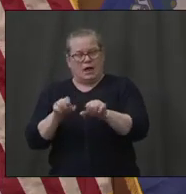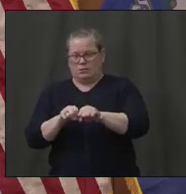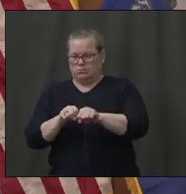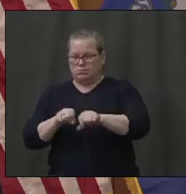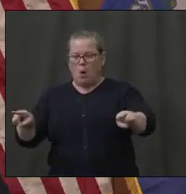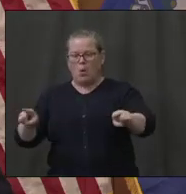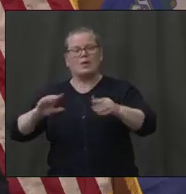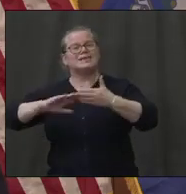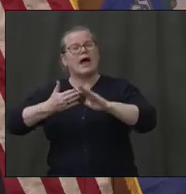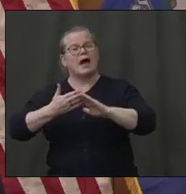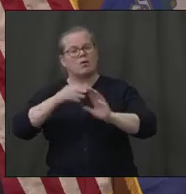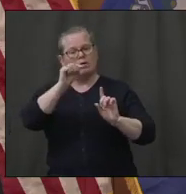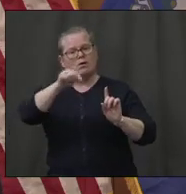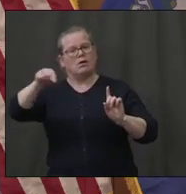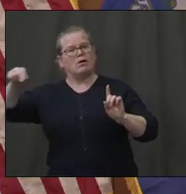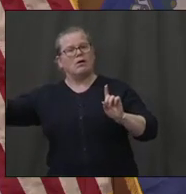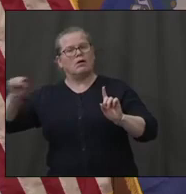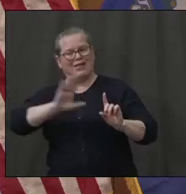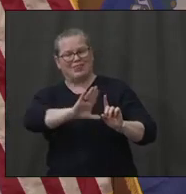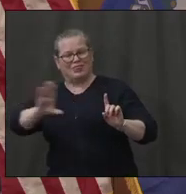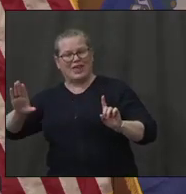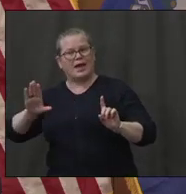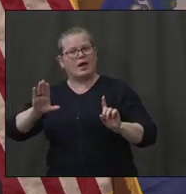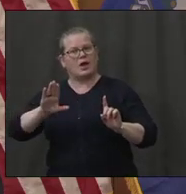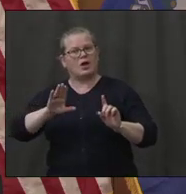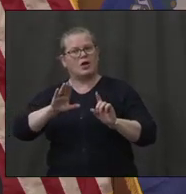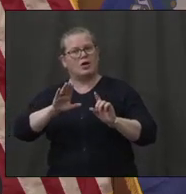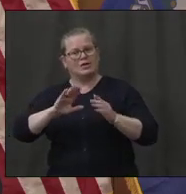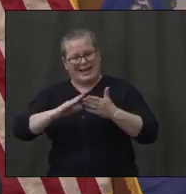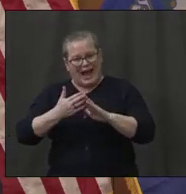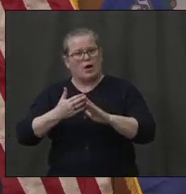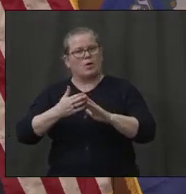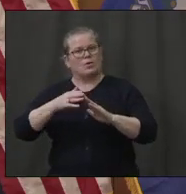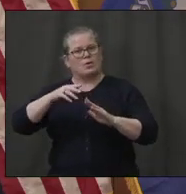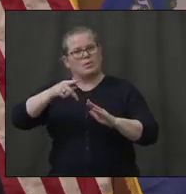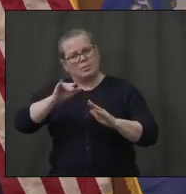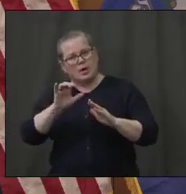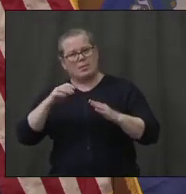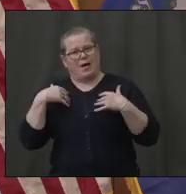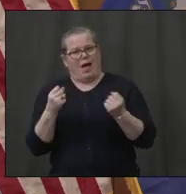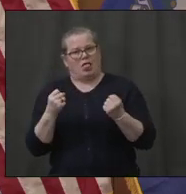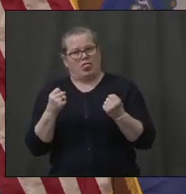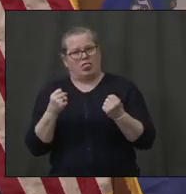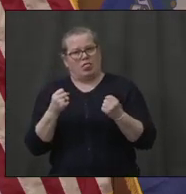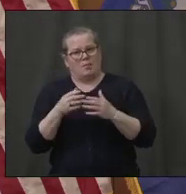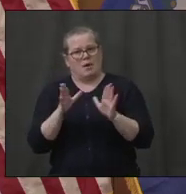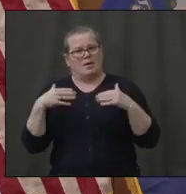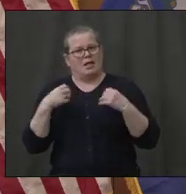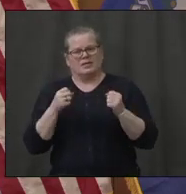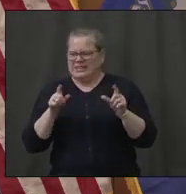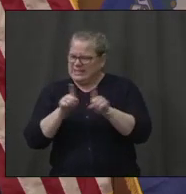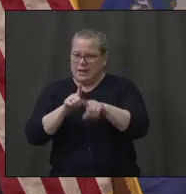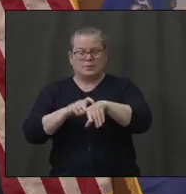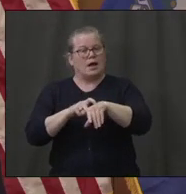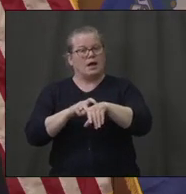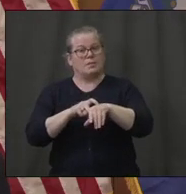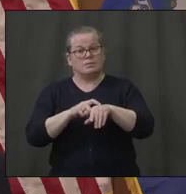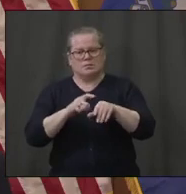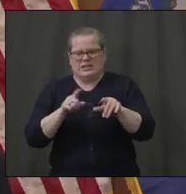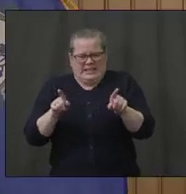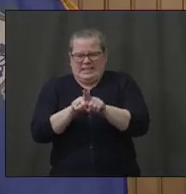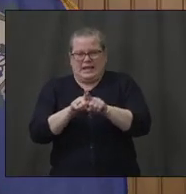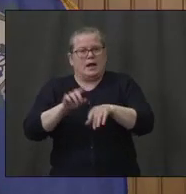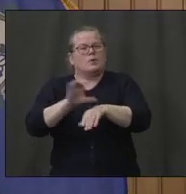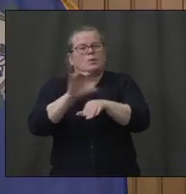surveillance system. So the moment it is brought into our system, they see it. And remember, the Abbott Lab test is going to be an